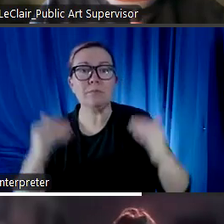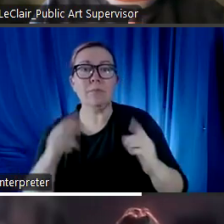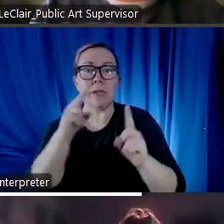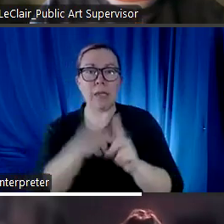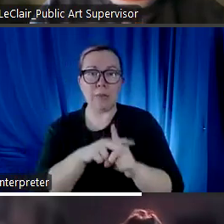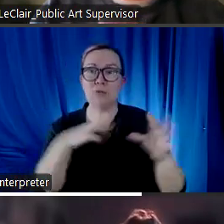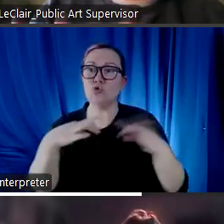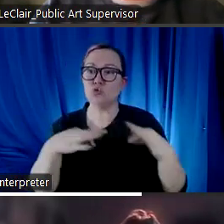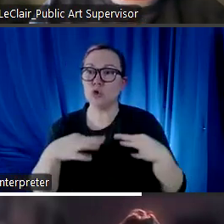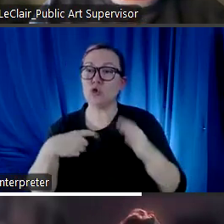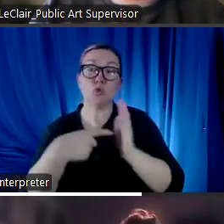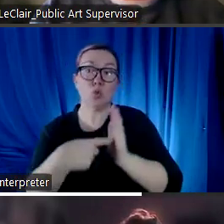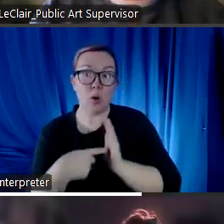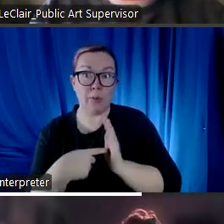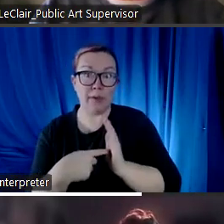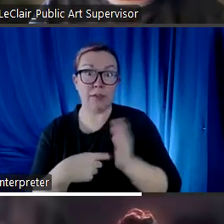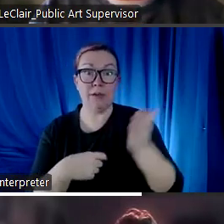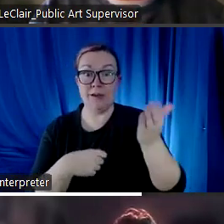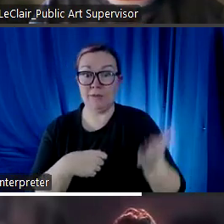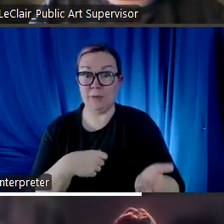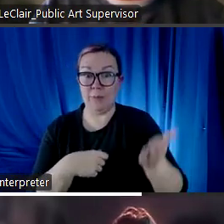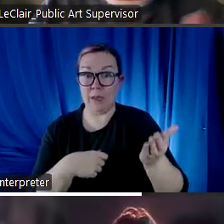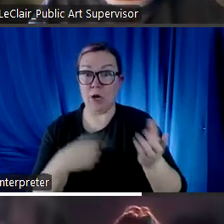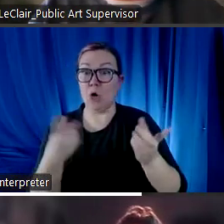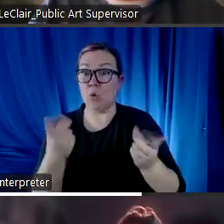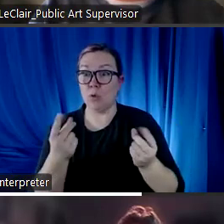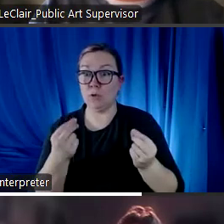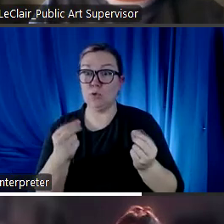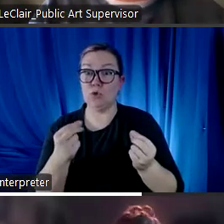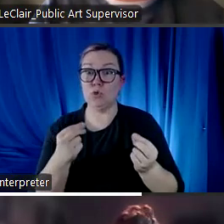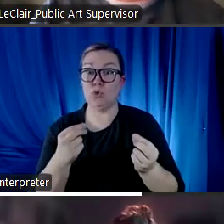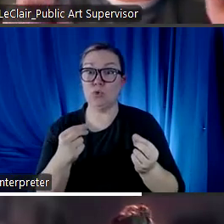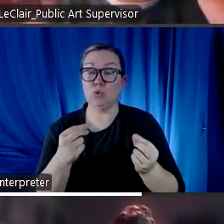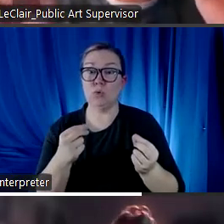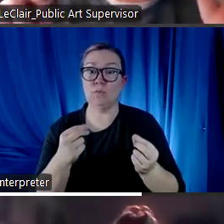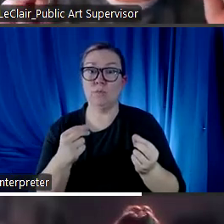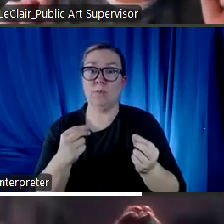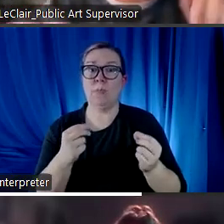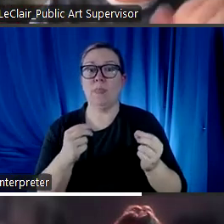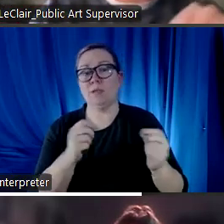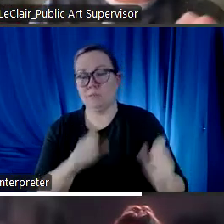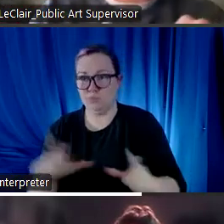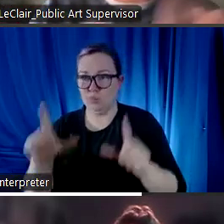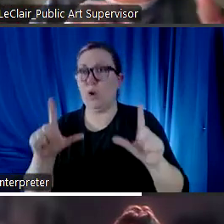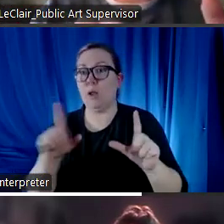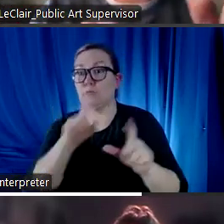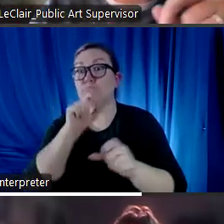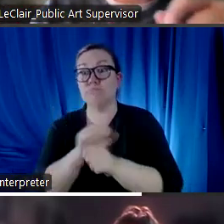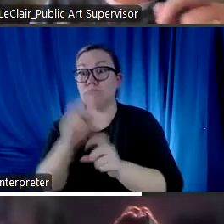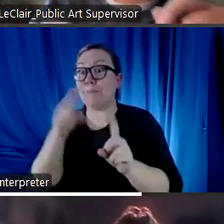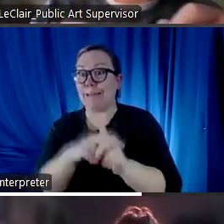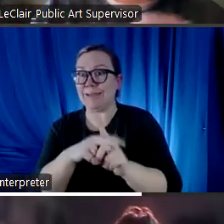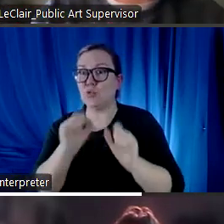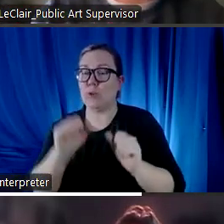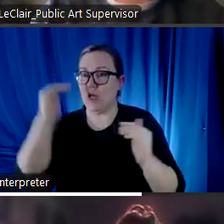and requirements. And from here, I'm actually going to pop back out to the actual application form so we can just walk through